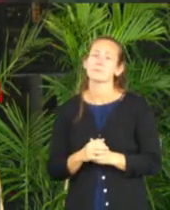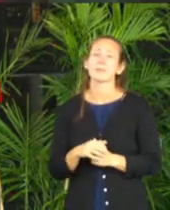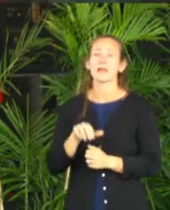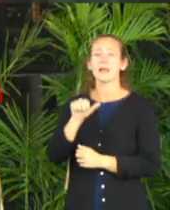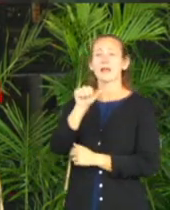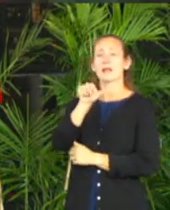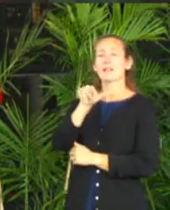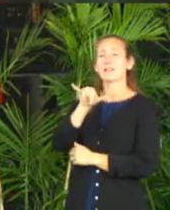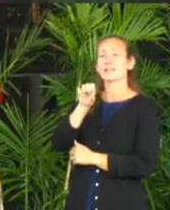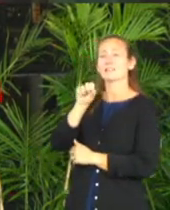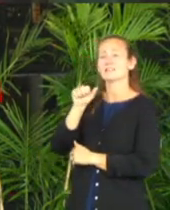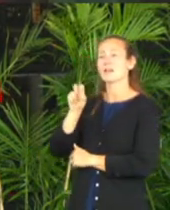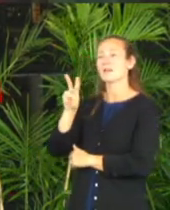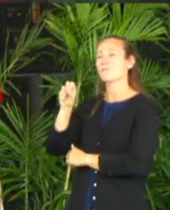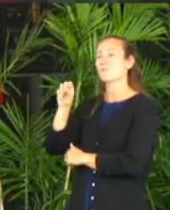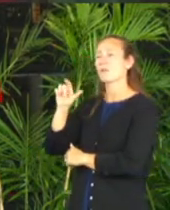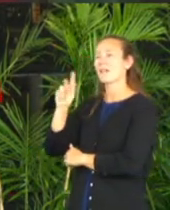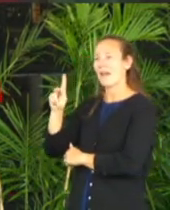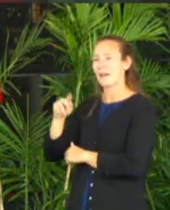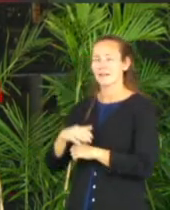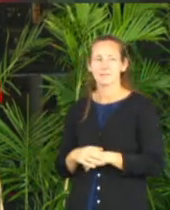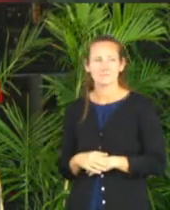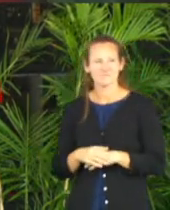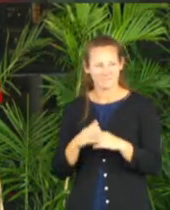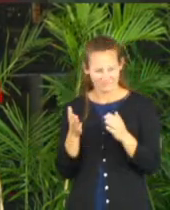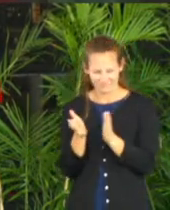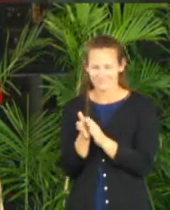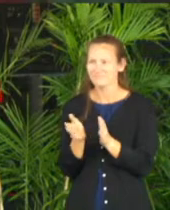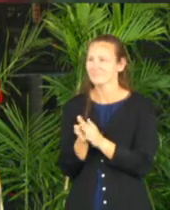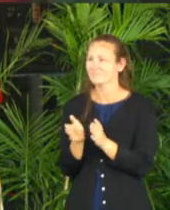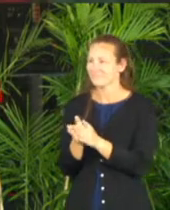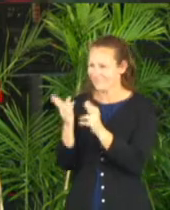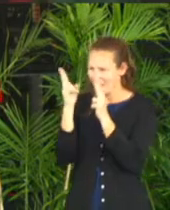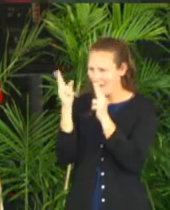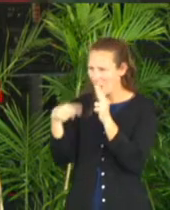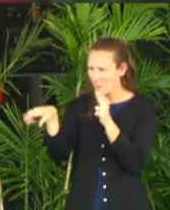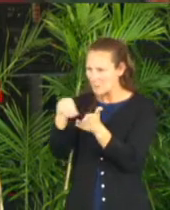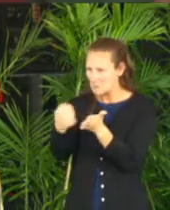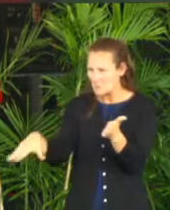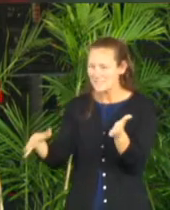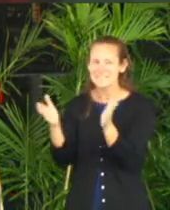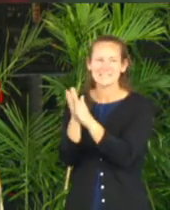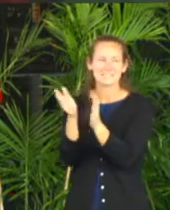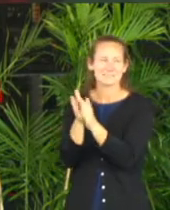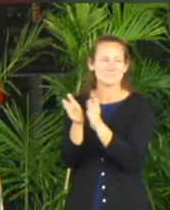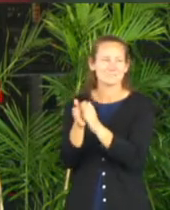Alyssa Volak. Please join me in honoring these students.